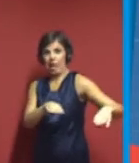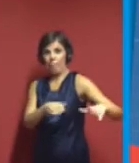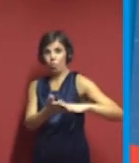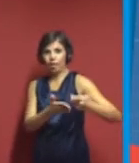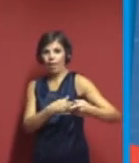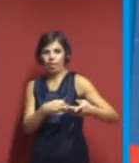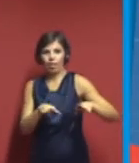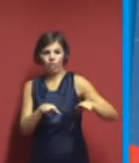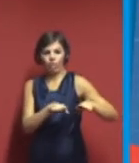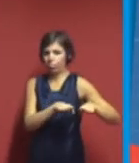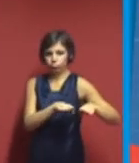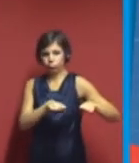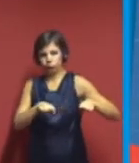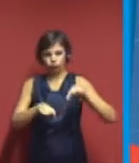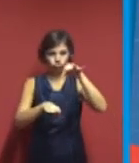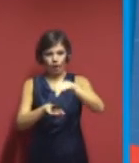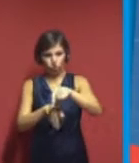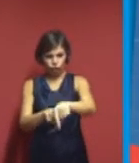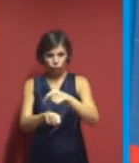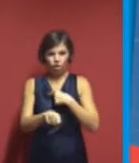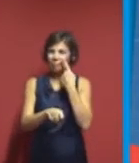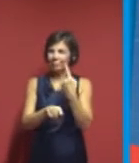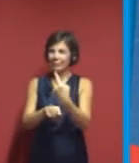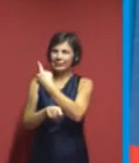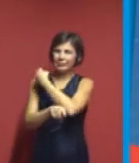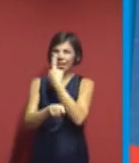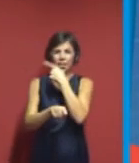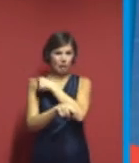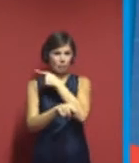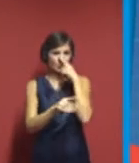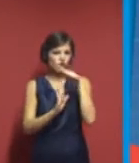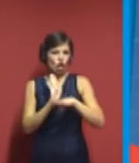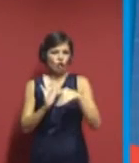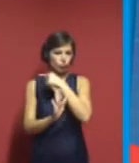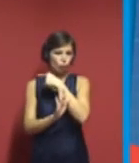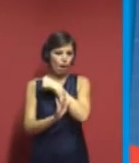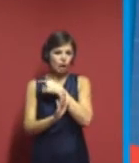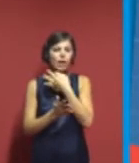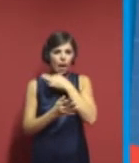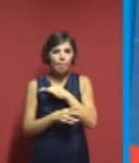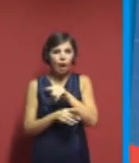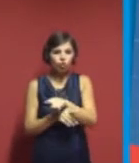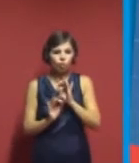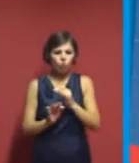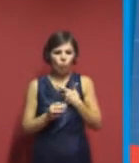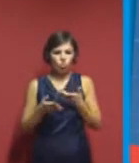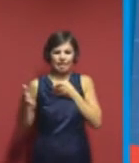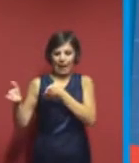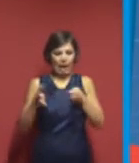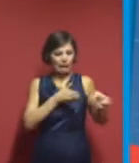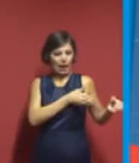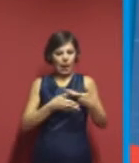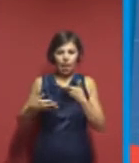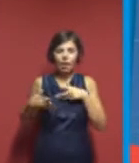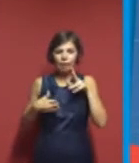software that it was able to recognize the traffic lanes and also other software and other parts. This is a